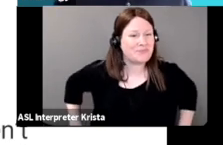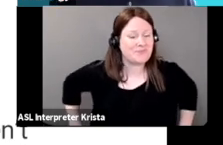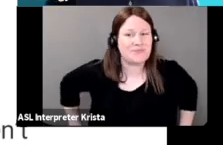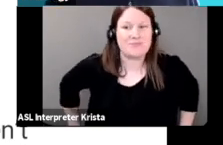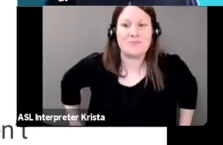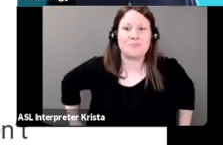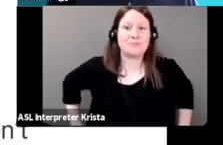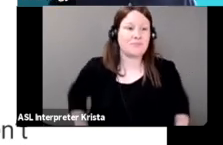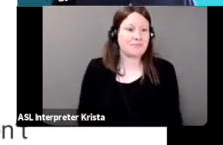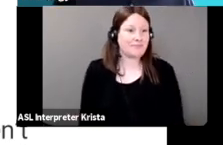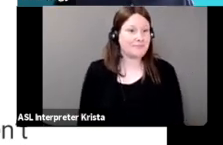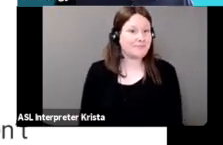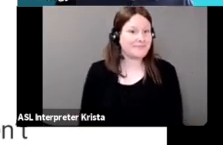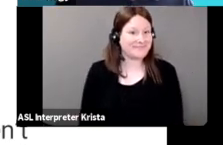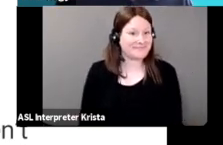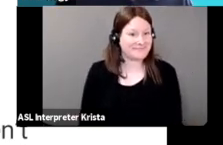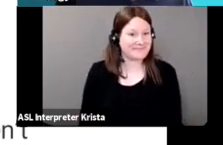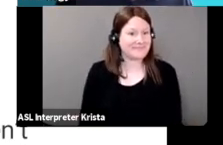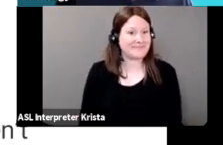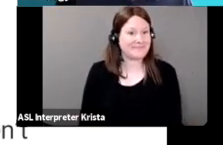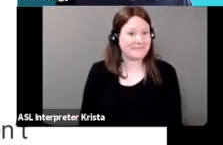So, without further ado,